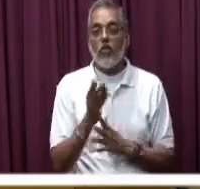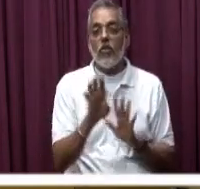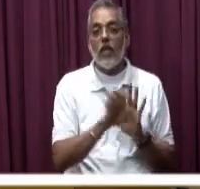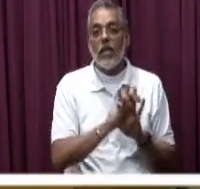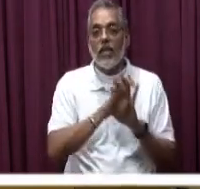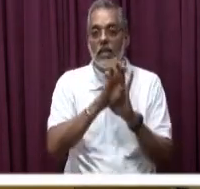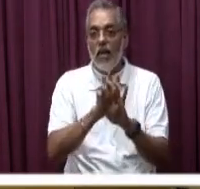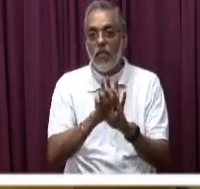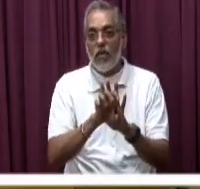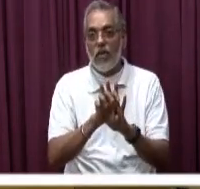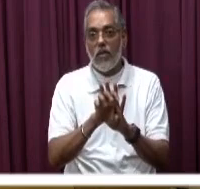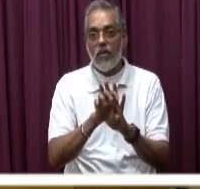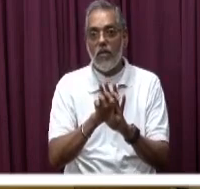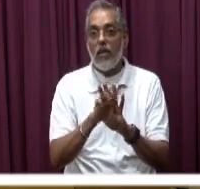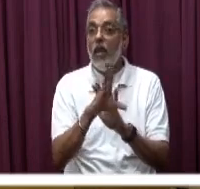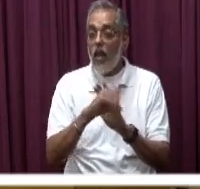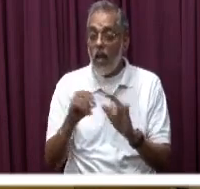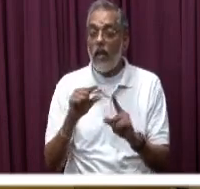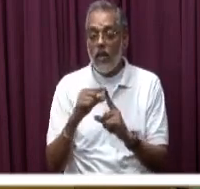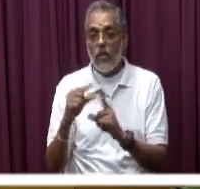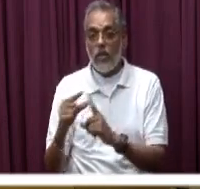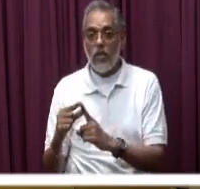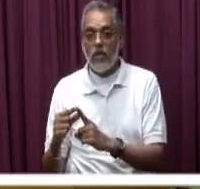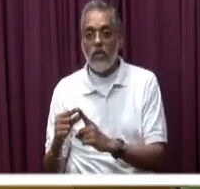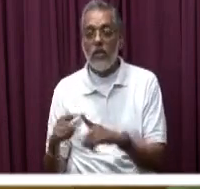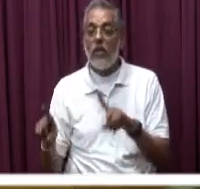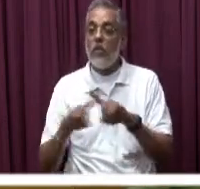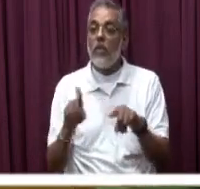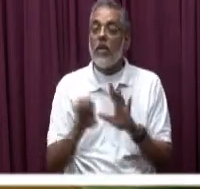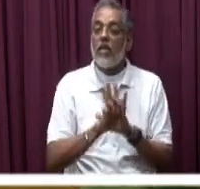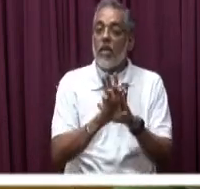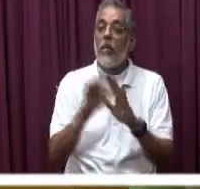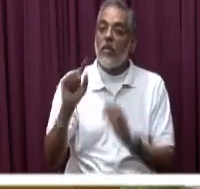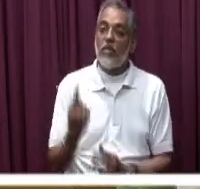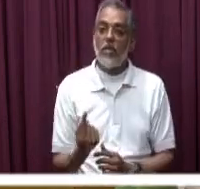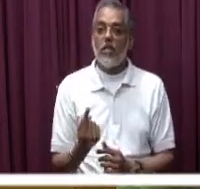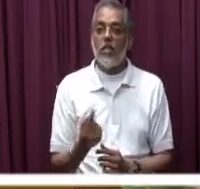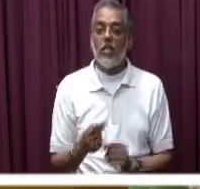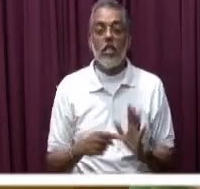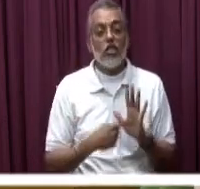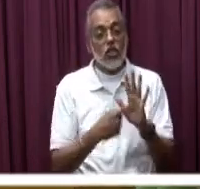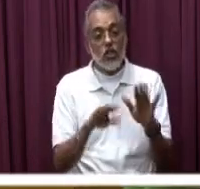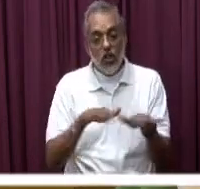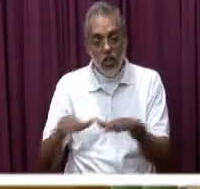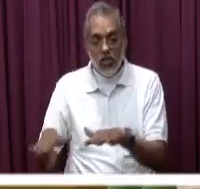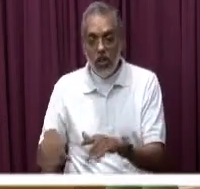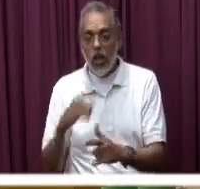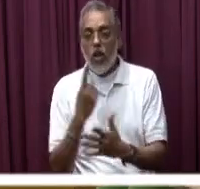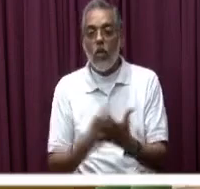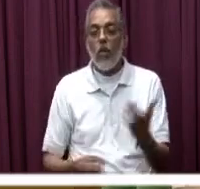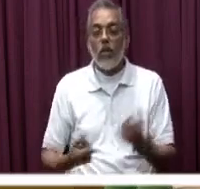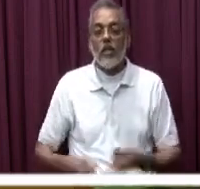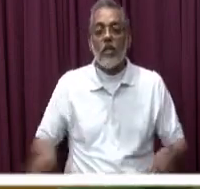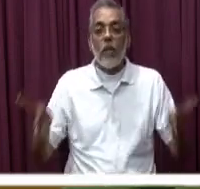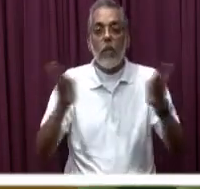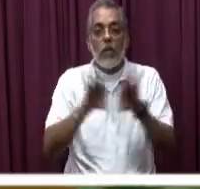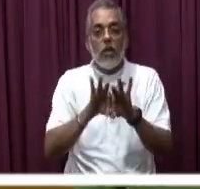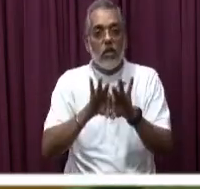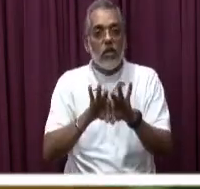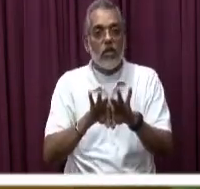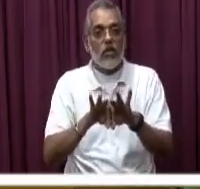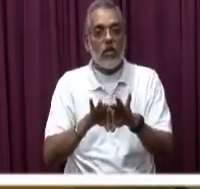That's your first job. To give to them what is most precious. And what is most precious is not